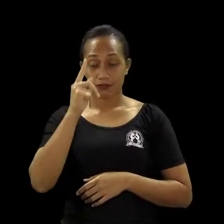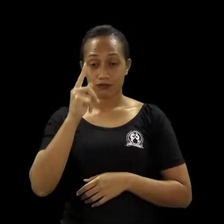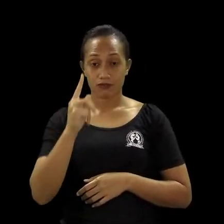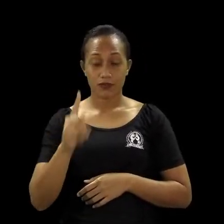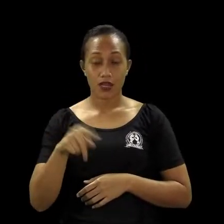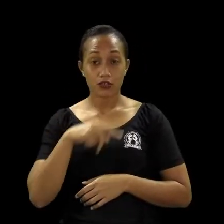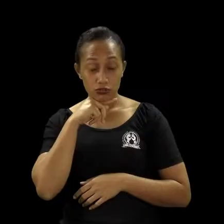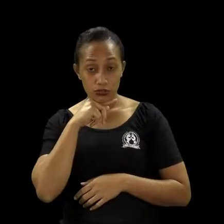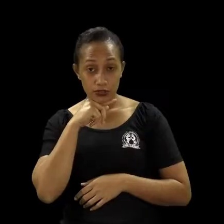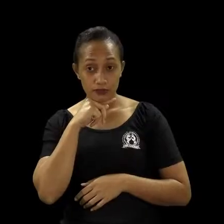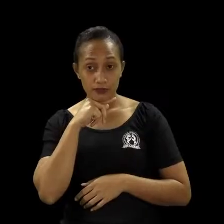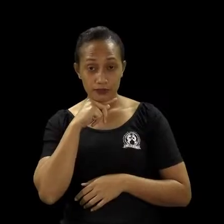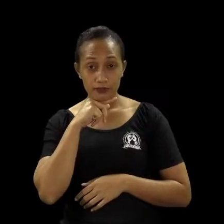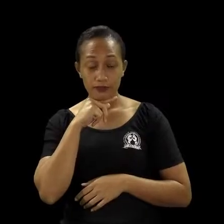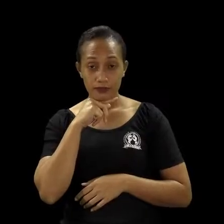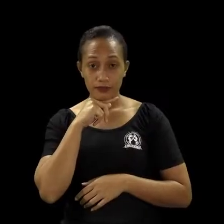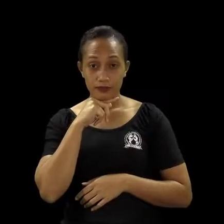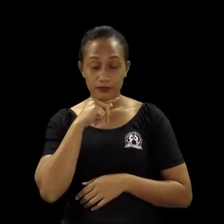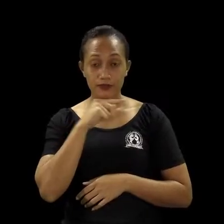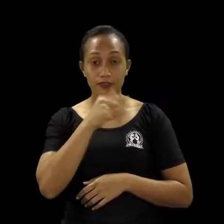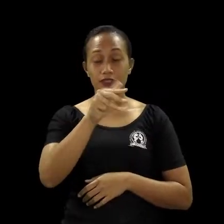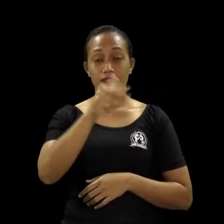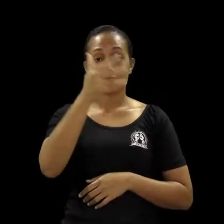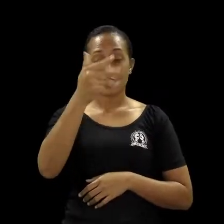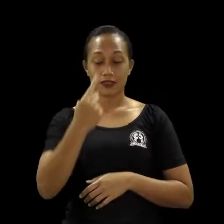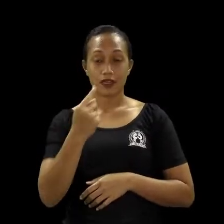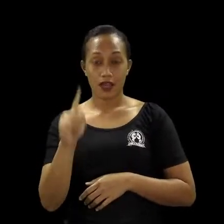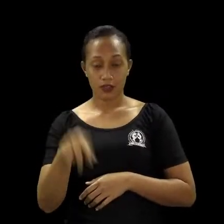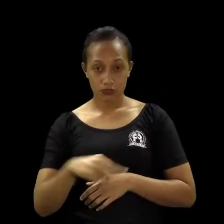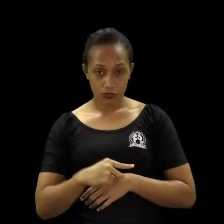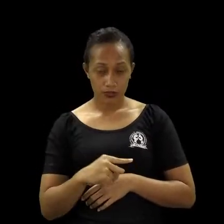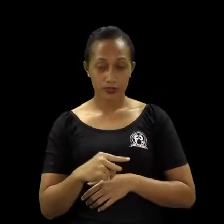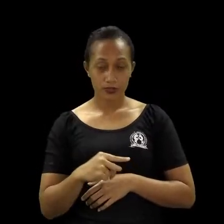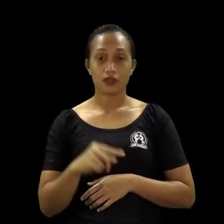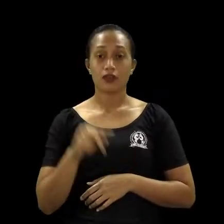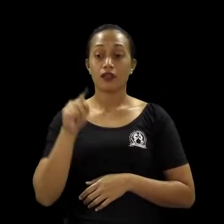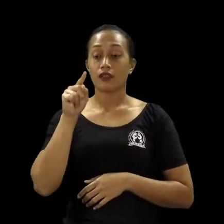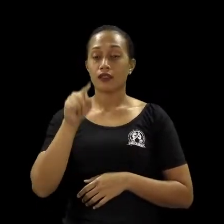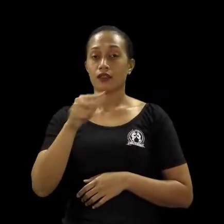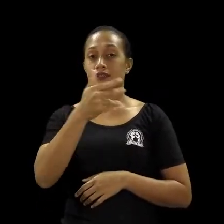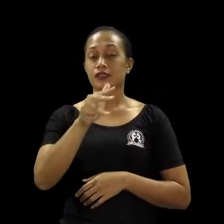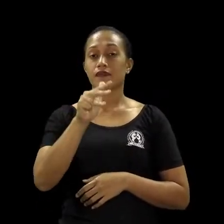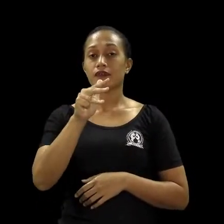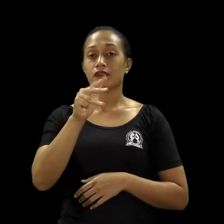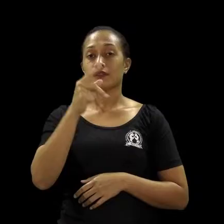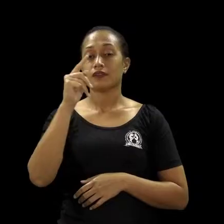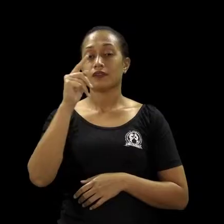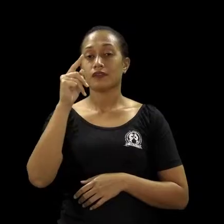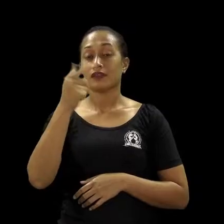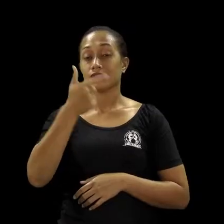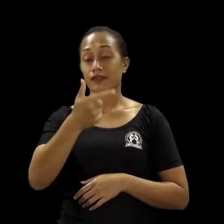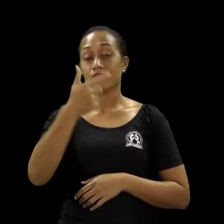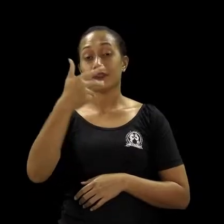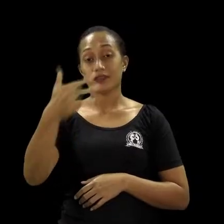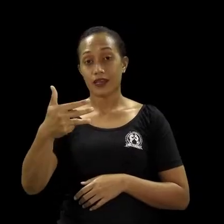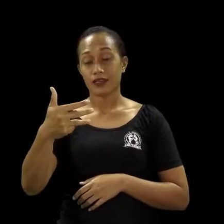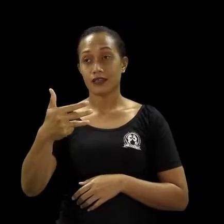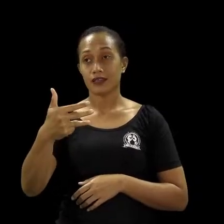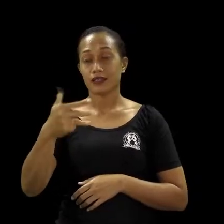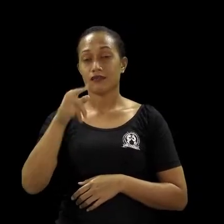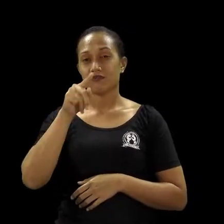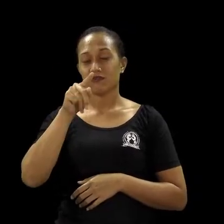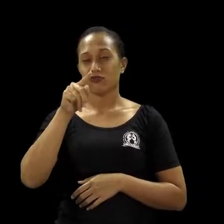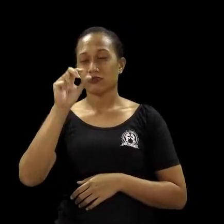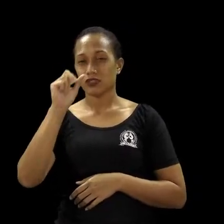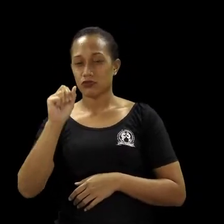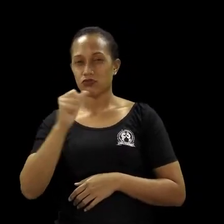100. As if you wanted to write as a fraction, it would be 79 over 100. But if you wanted to write as a decimal, it's 79 hundredths, which could be 0, or we'd